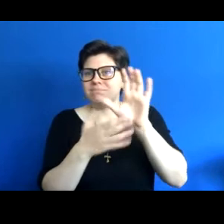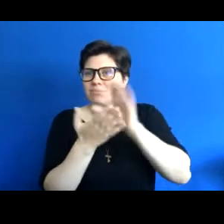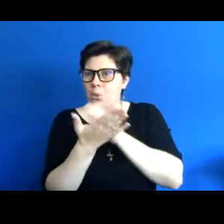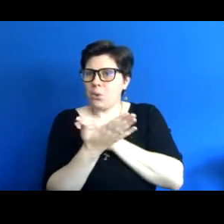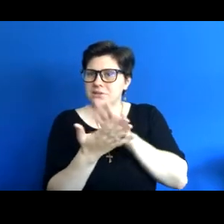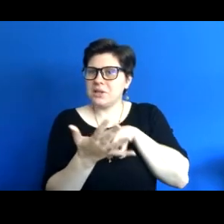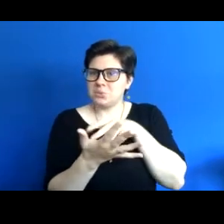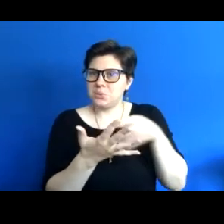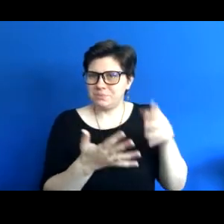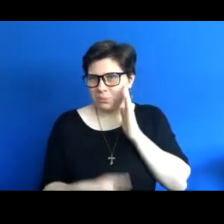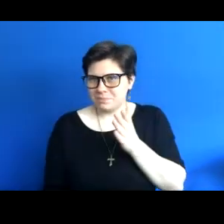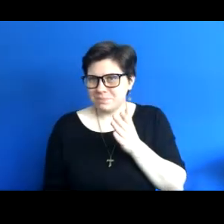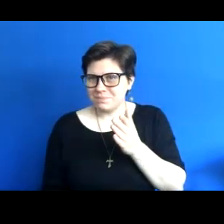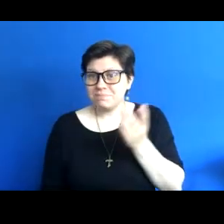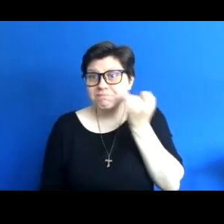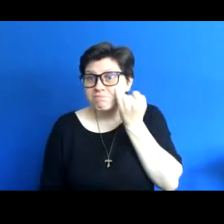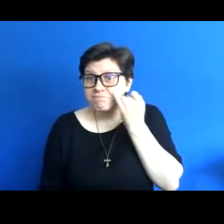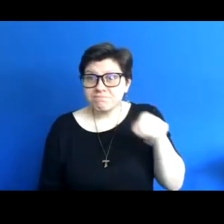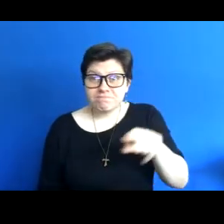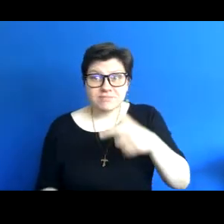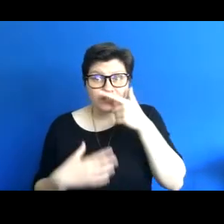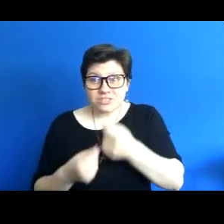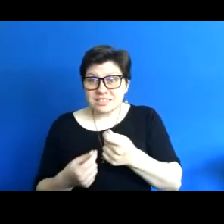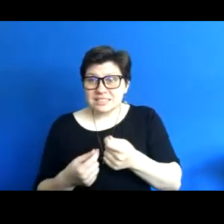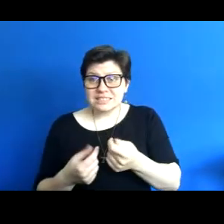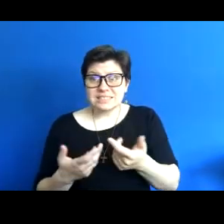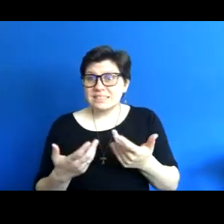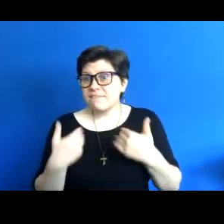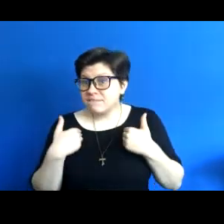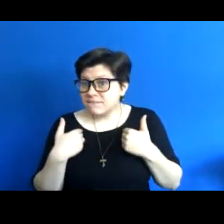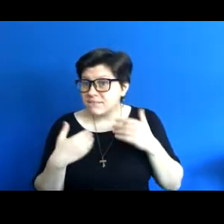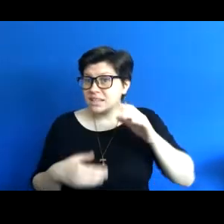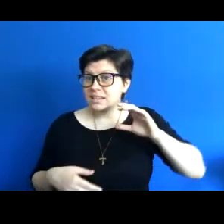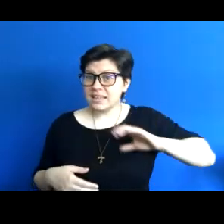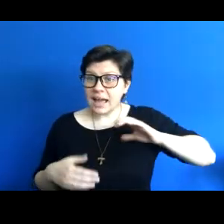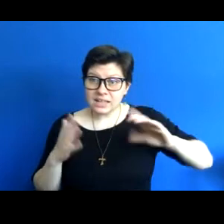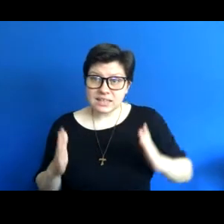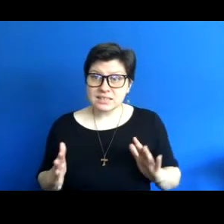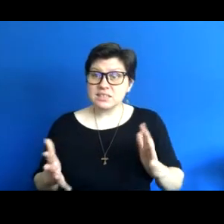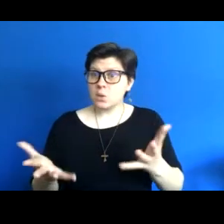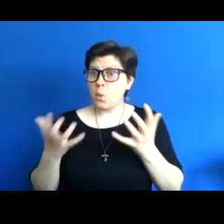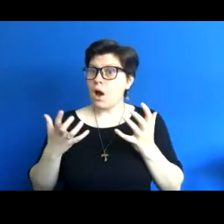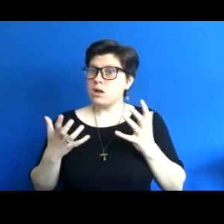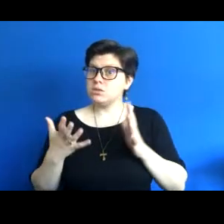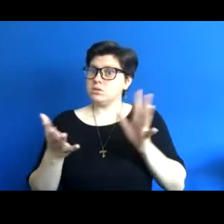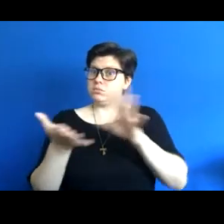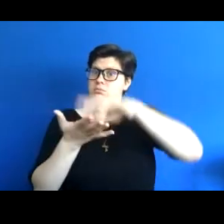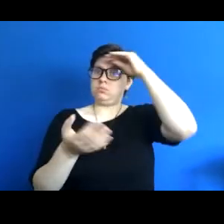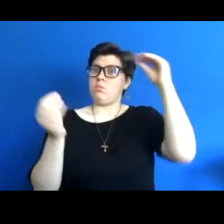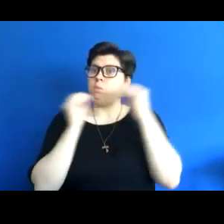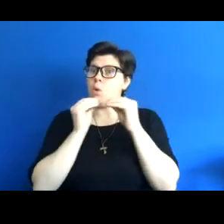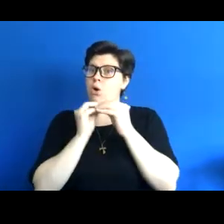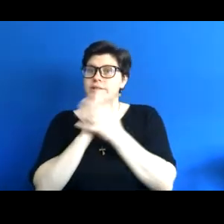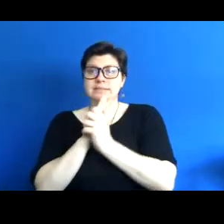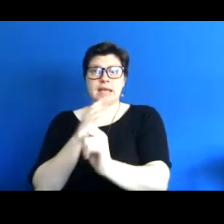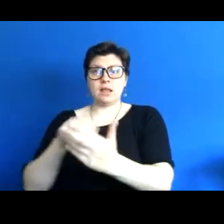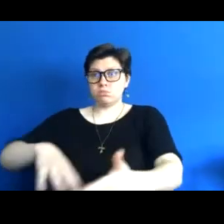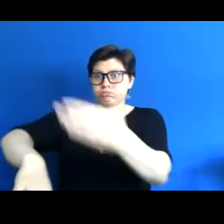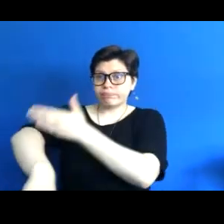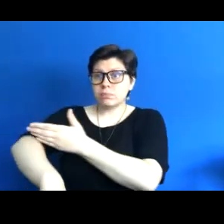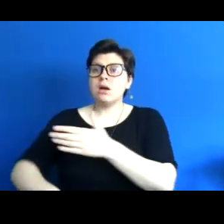So if anyone's interested, or they have a catechist that would like to expand their skills, University